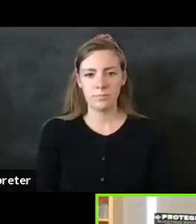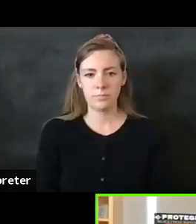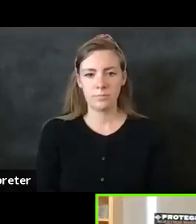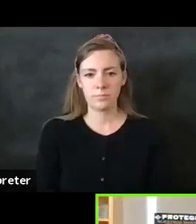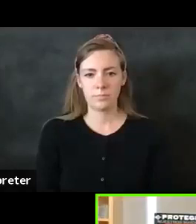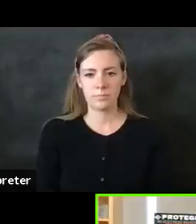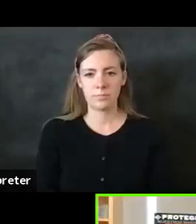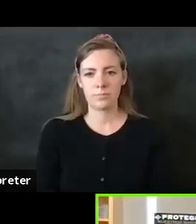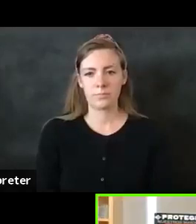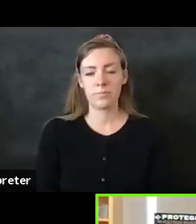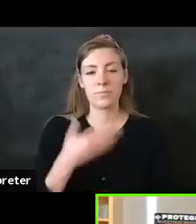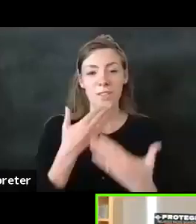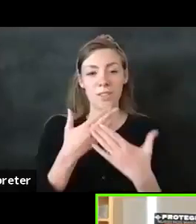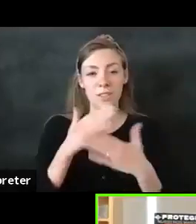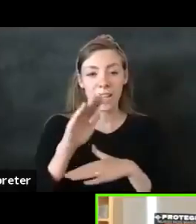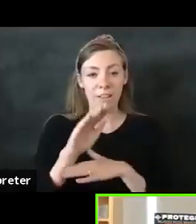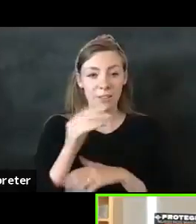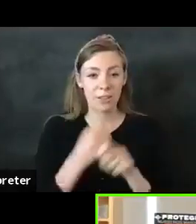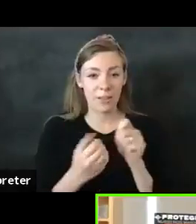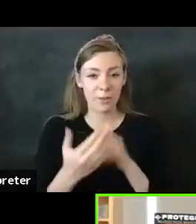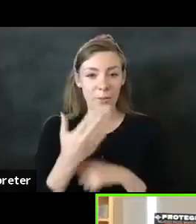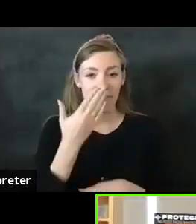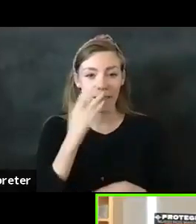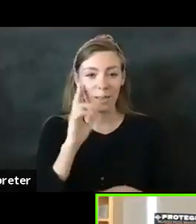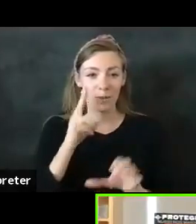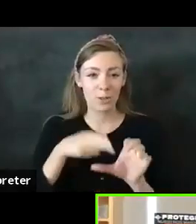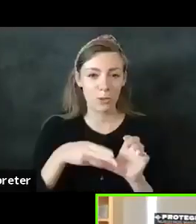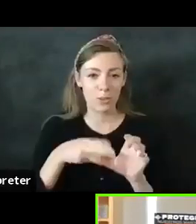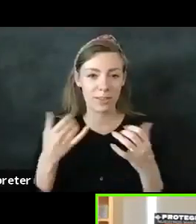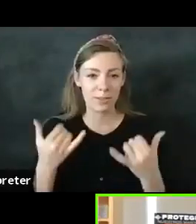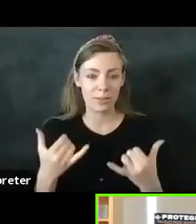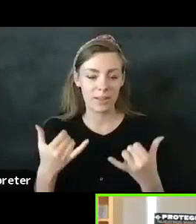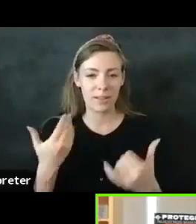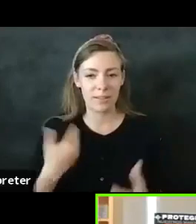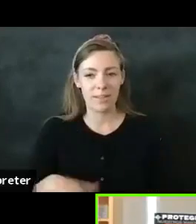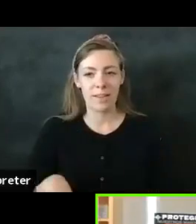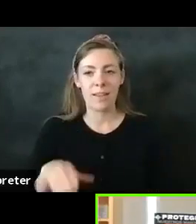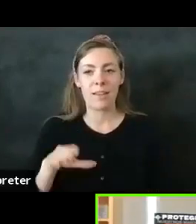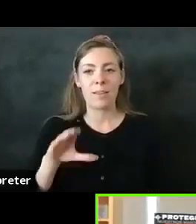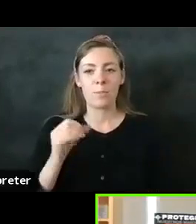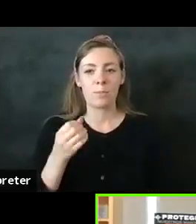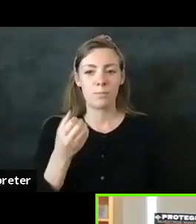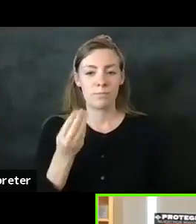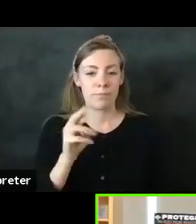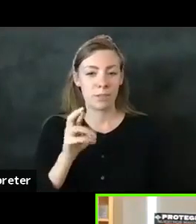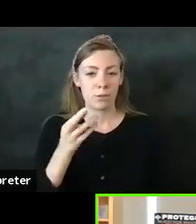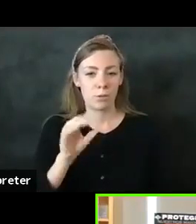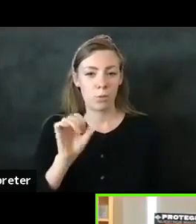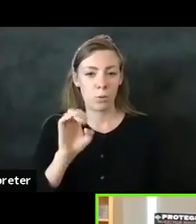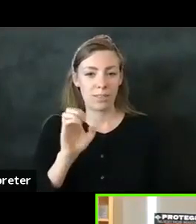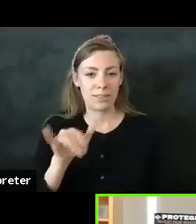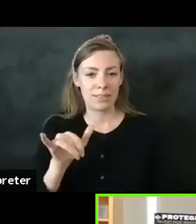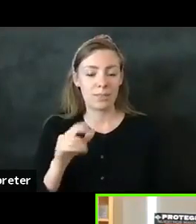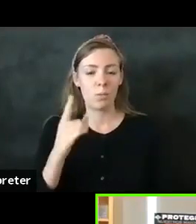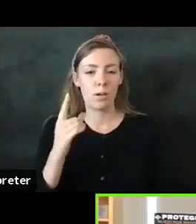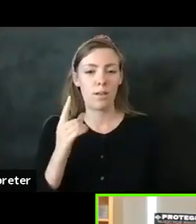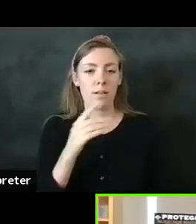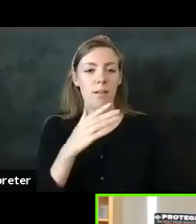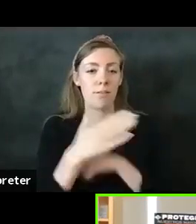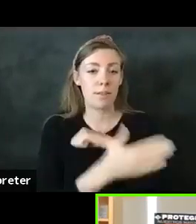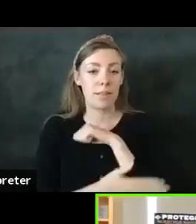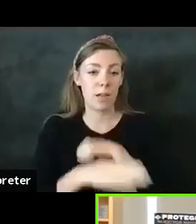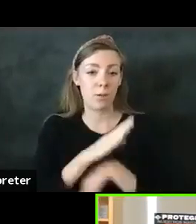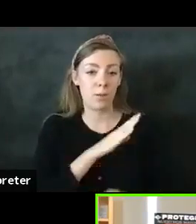Good afternoon, everybody. And thanks for joining us today. I'm Chris Corsi, a member of the County Board of Supervisors for the